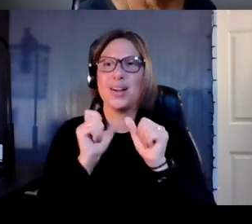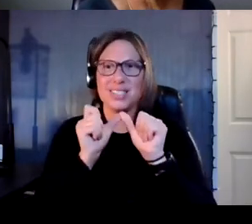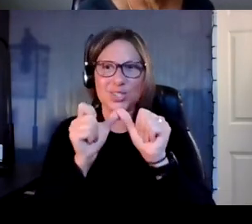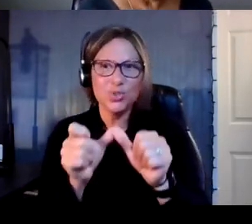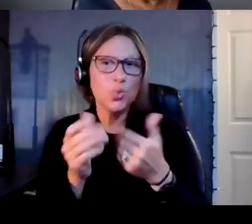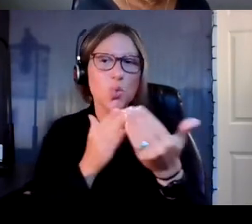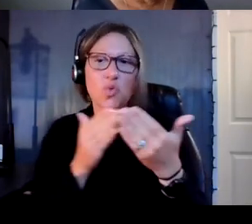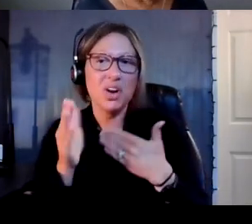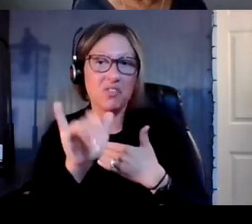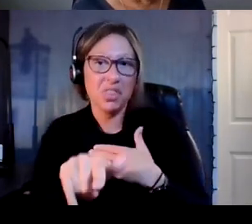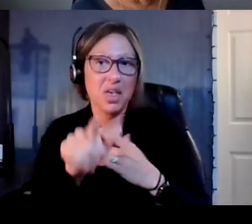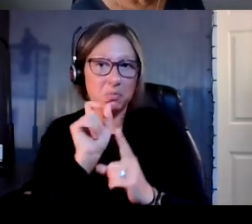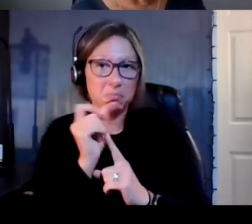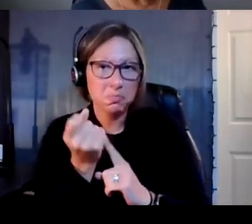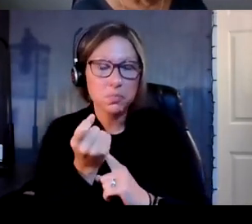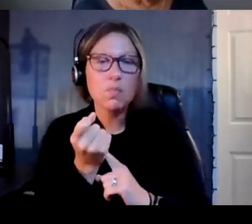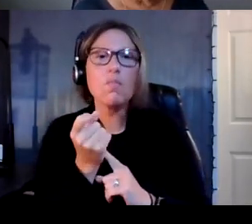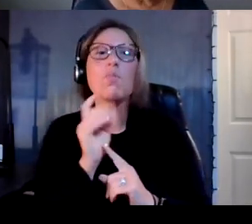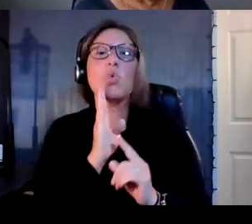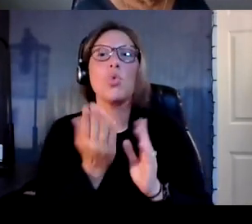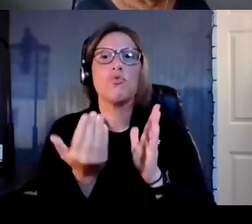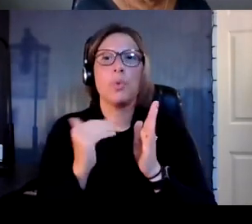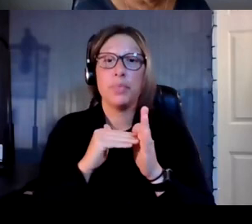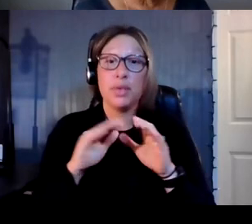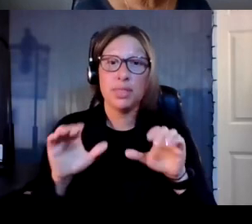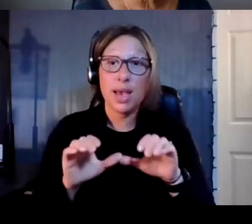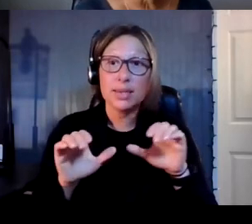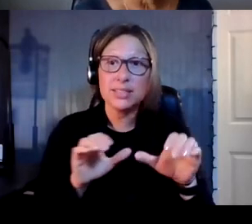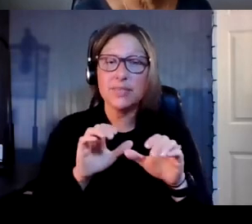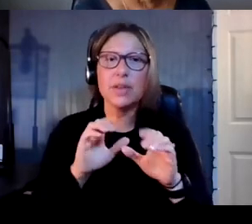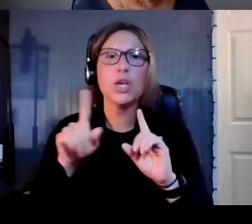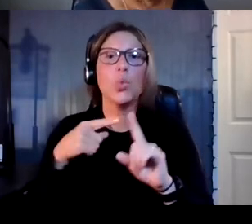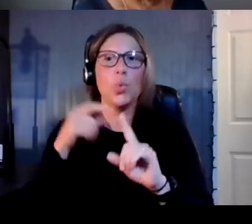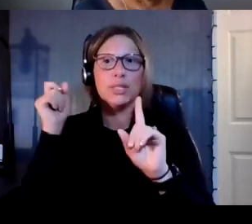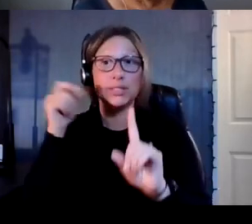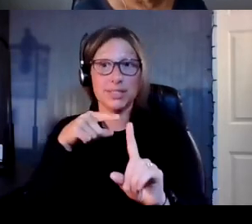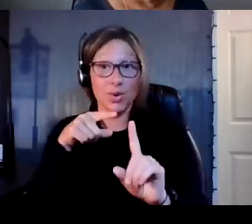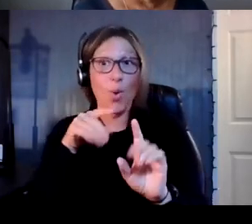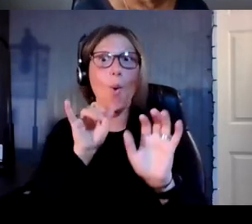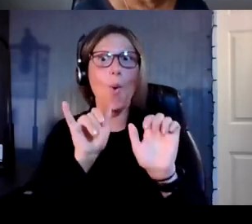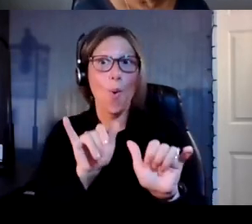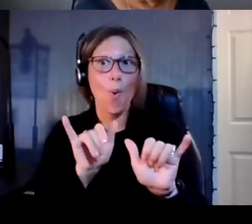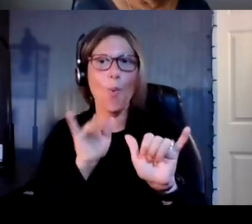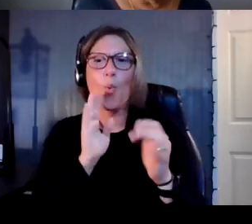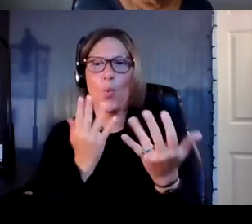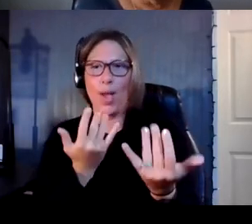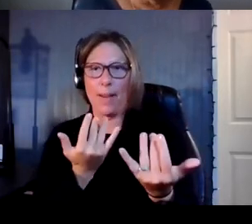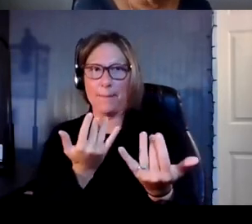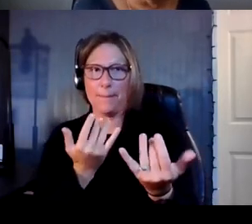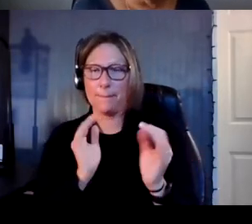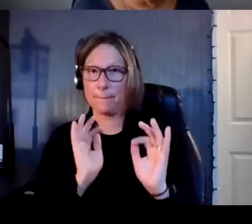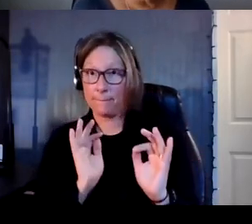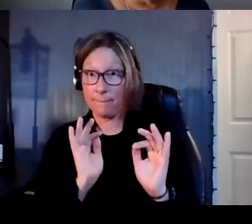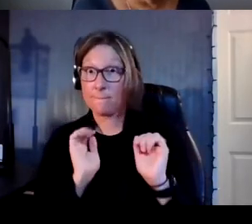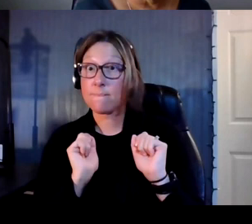it is. We're going to repeat the activity. When the signal is detected, we're going to stop and wait with it. We want